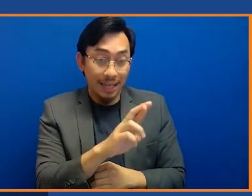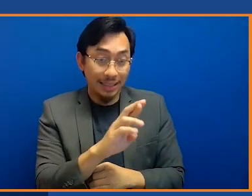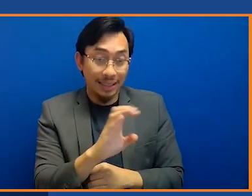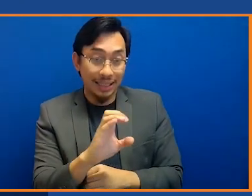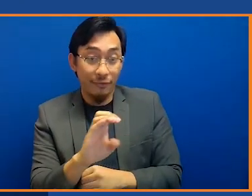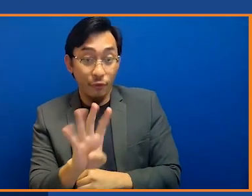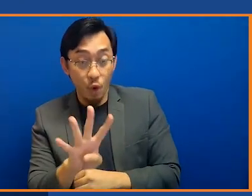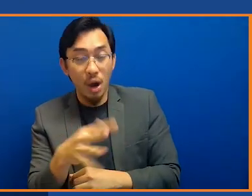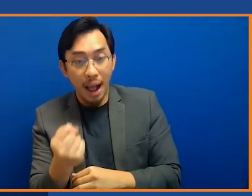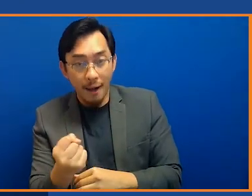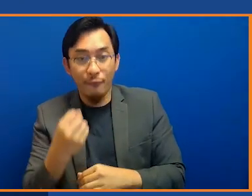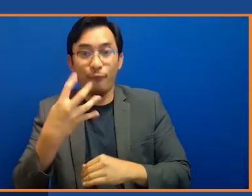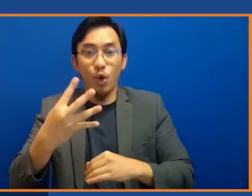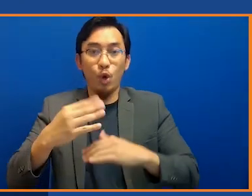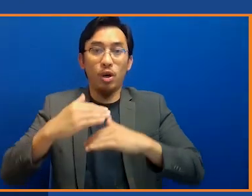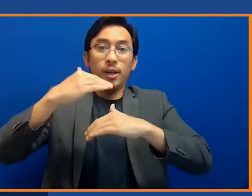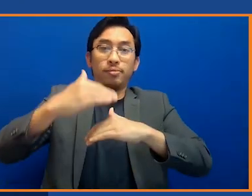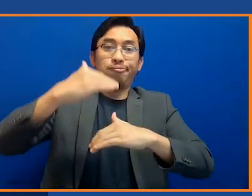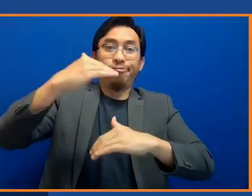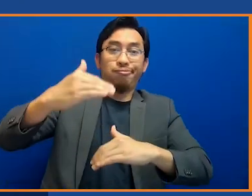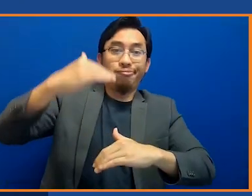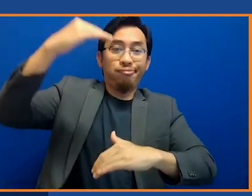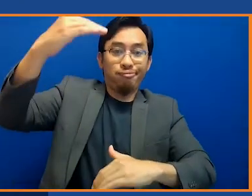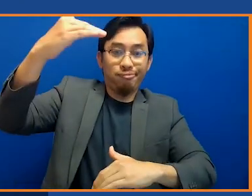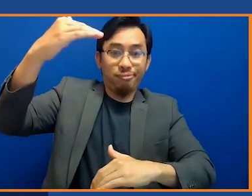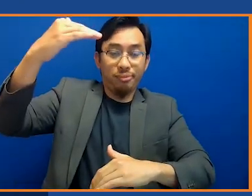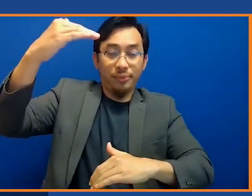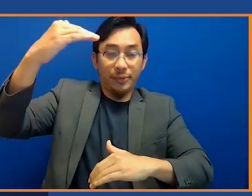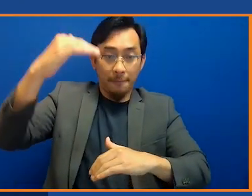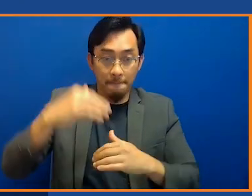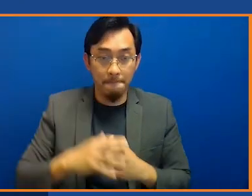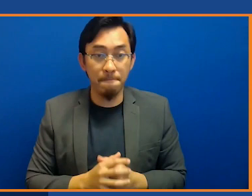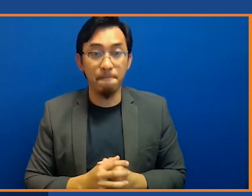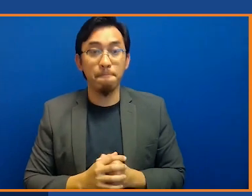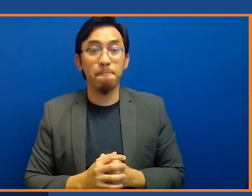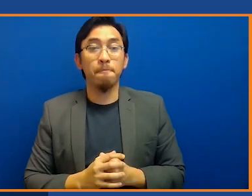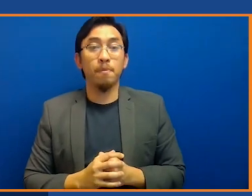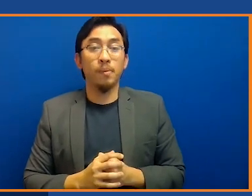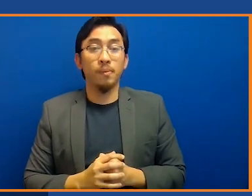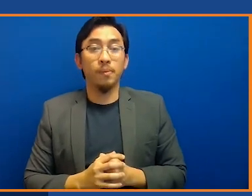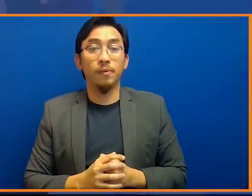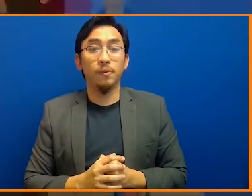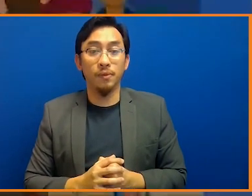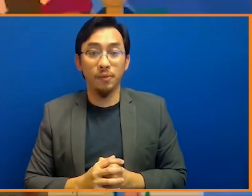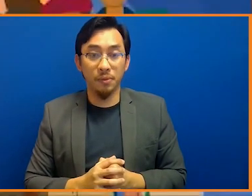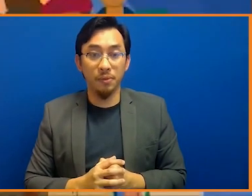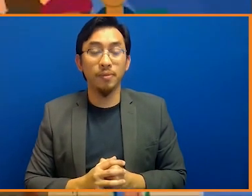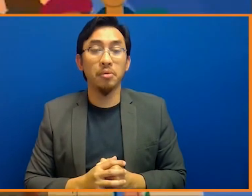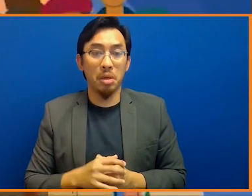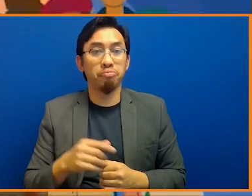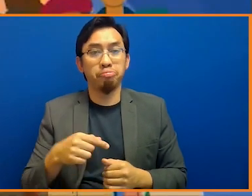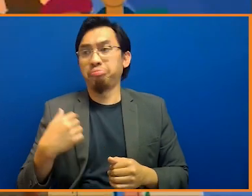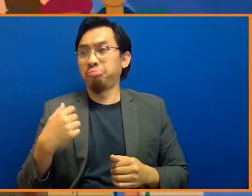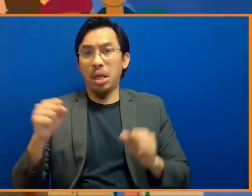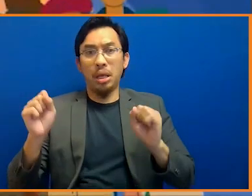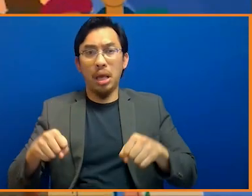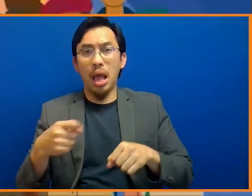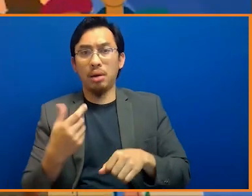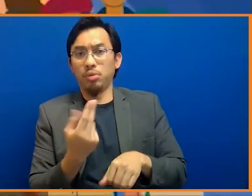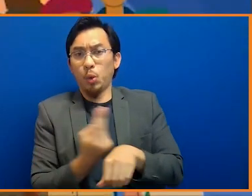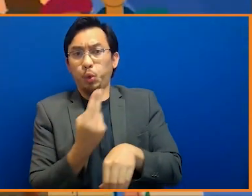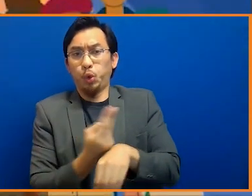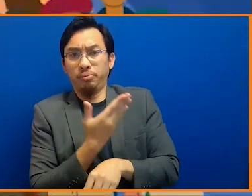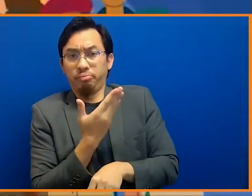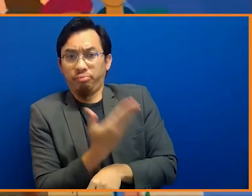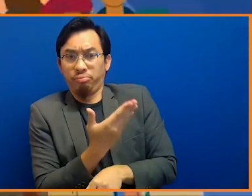concrete 4-story or above. So we can use this method and then